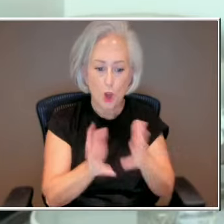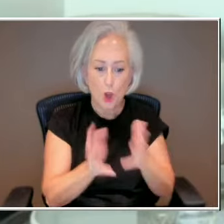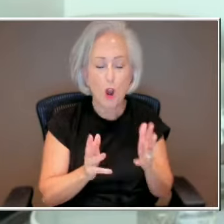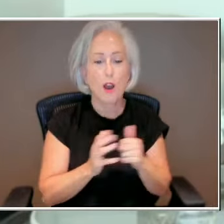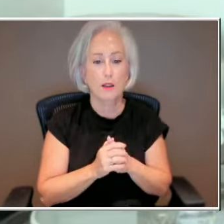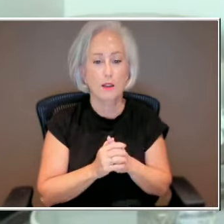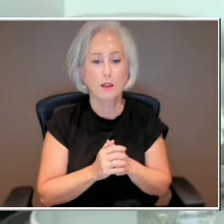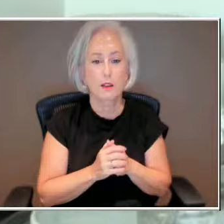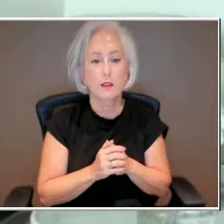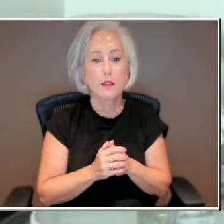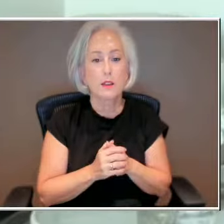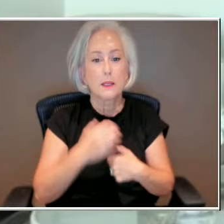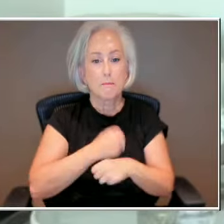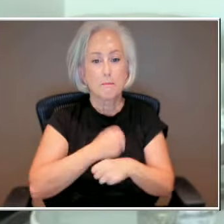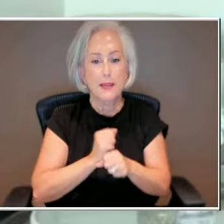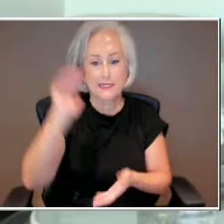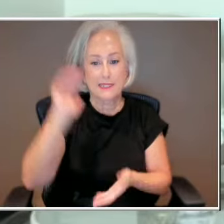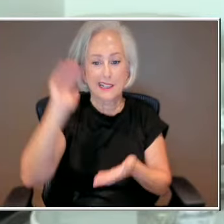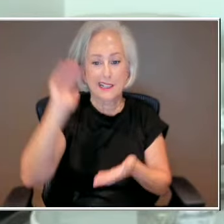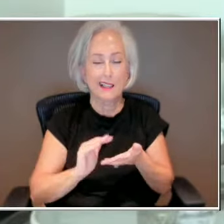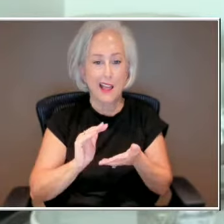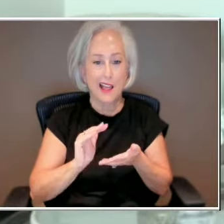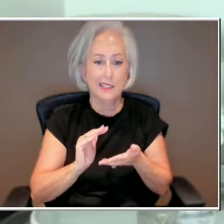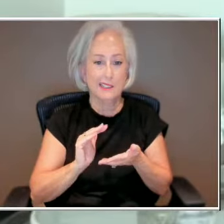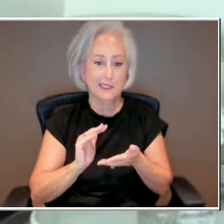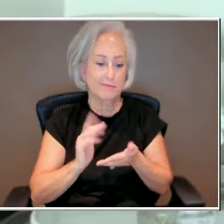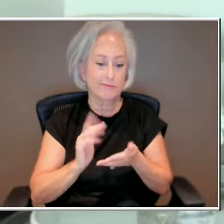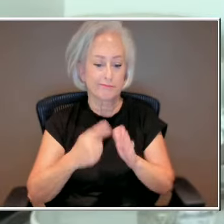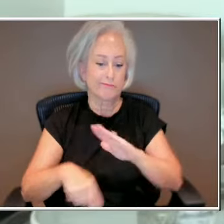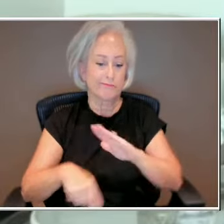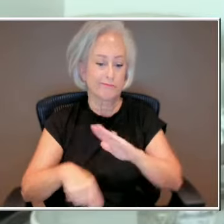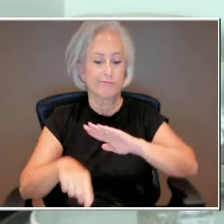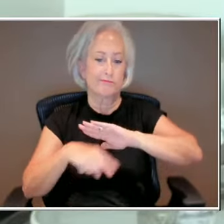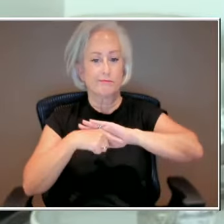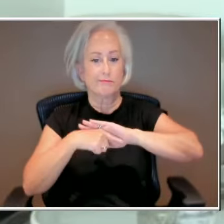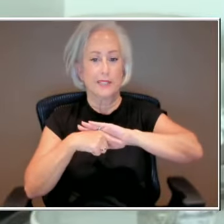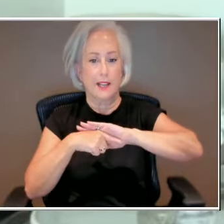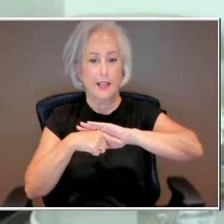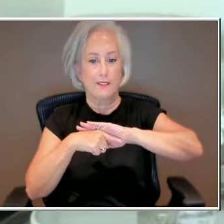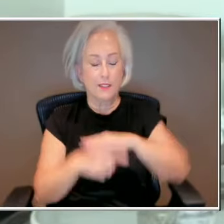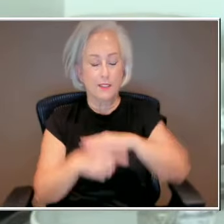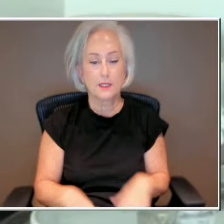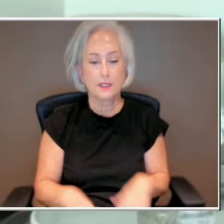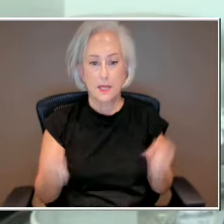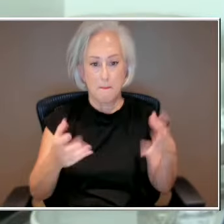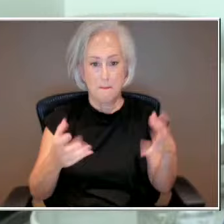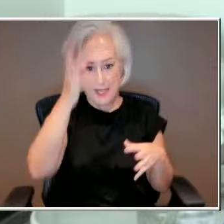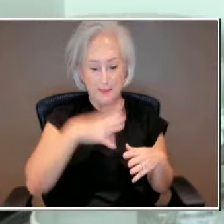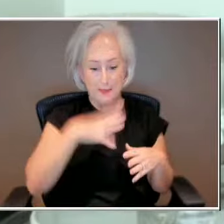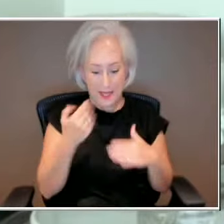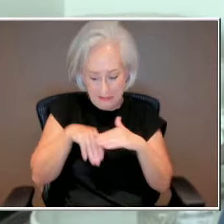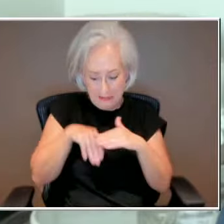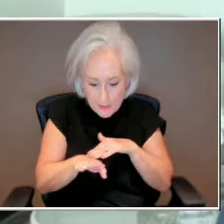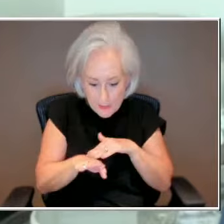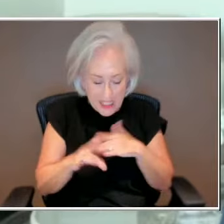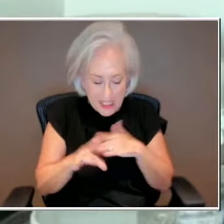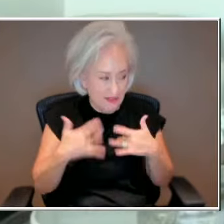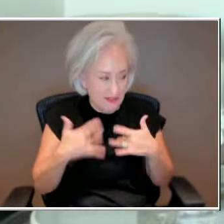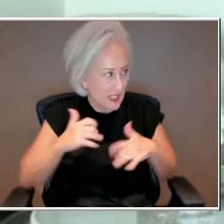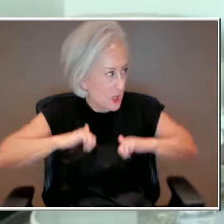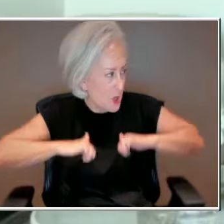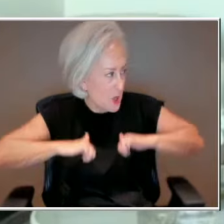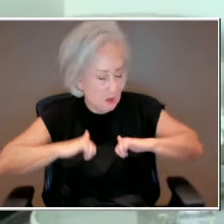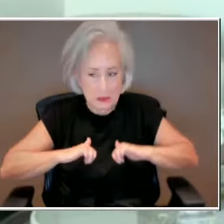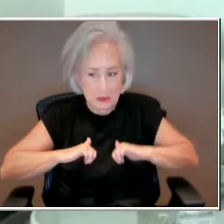makes it less stigmatized. So I have a lot of men that come in seeming a bit sheepish or a bit unsure, just because of